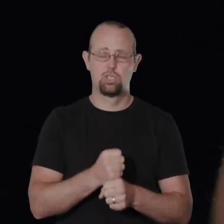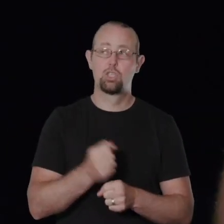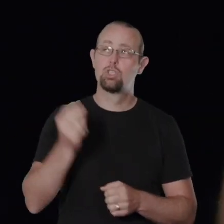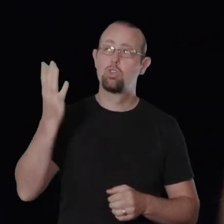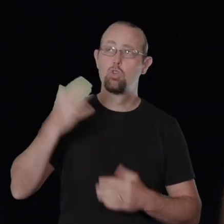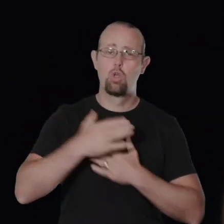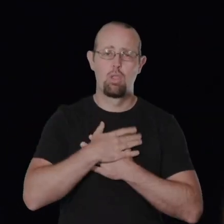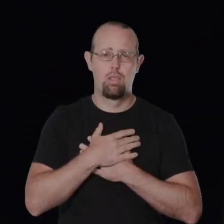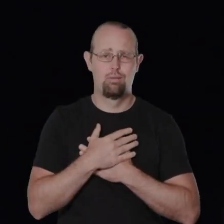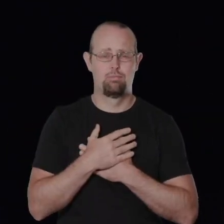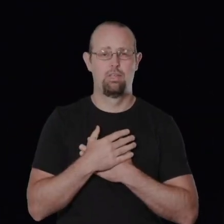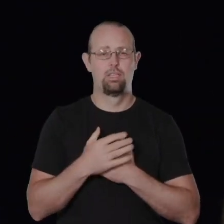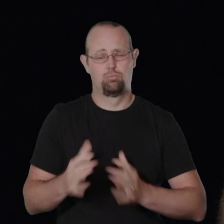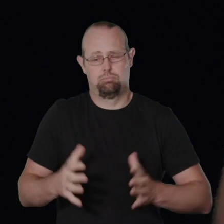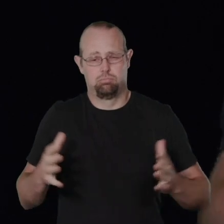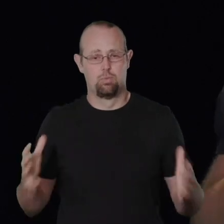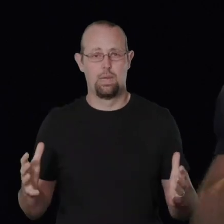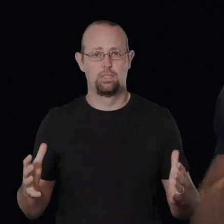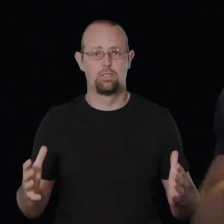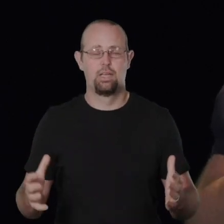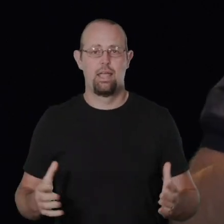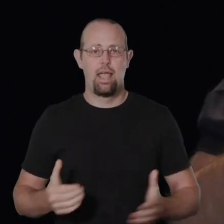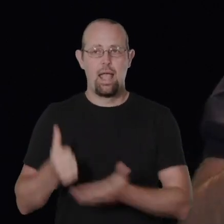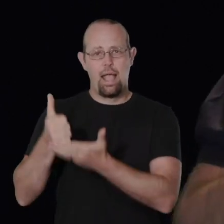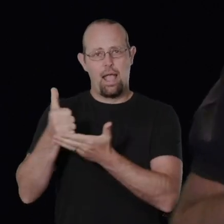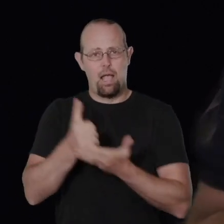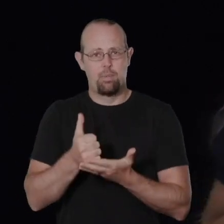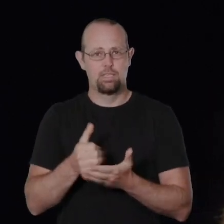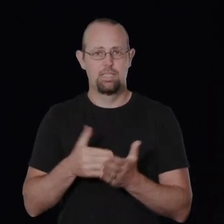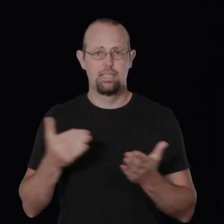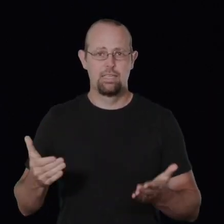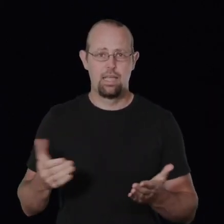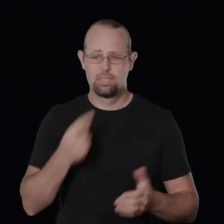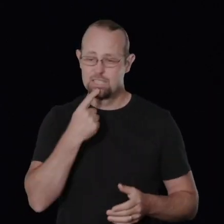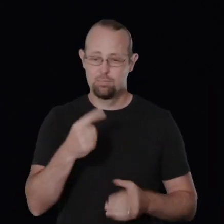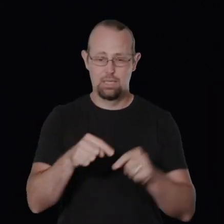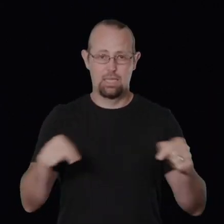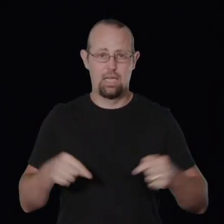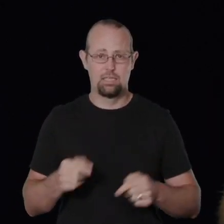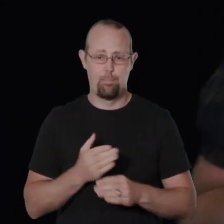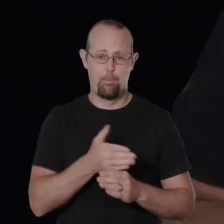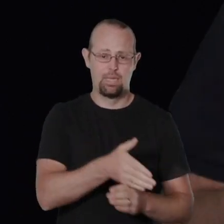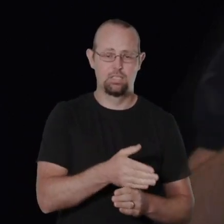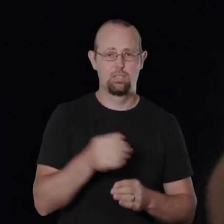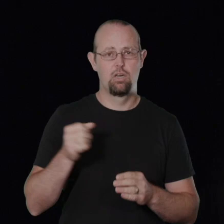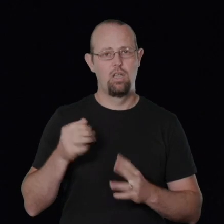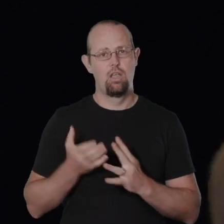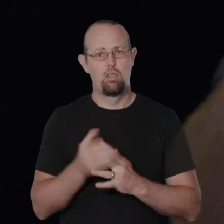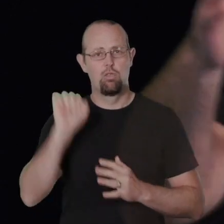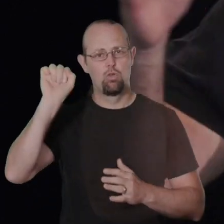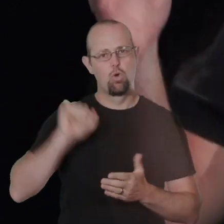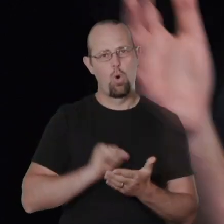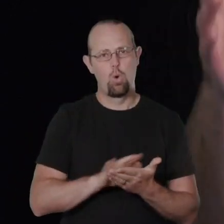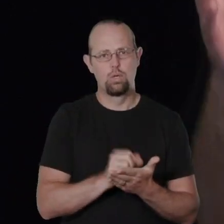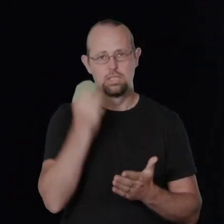much. So help us, Lord, today by speaking to us, minister to us by the Holy Spirit. And Lord, we pray that in